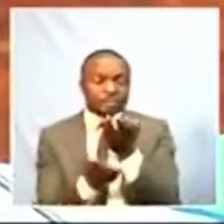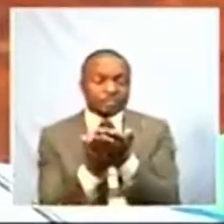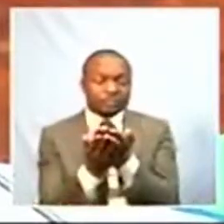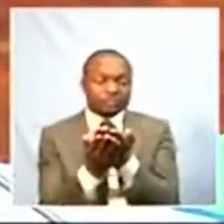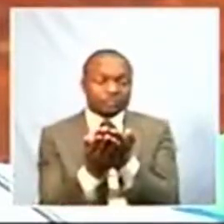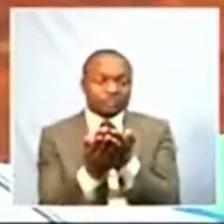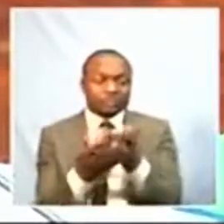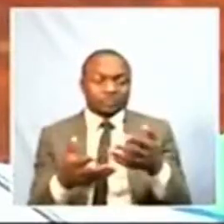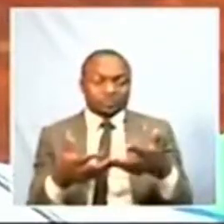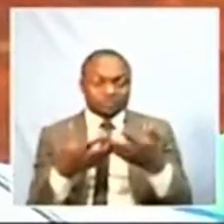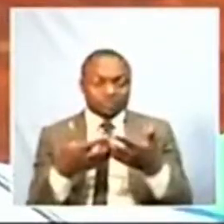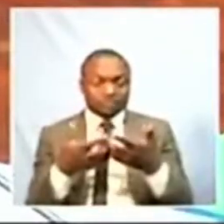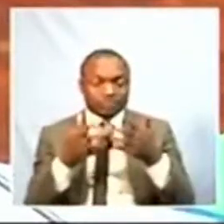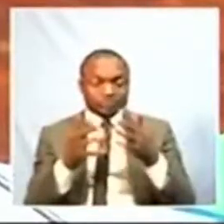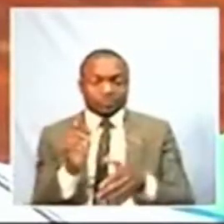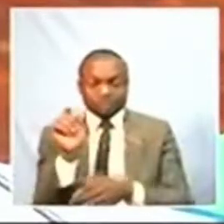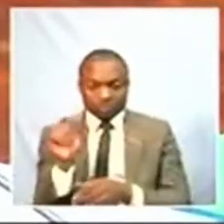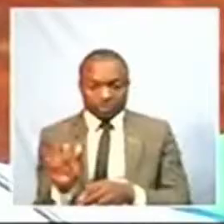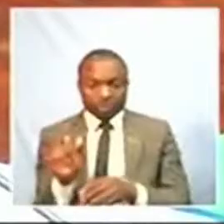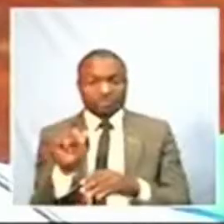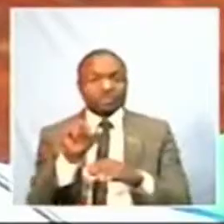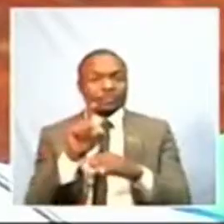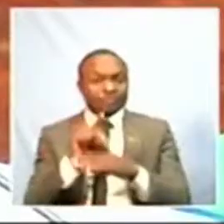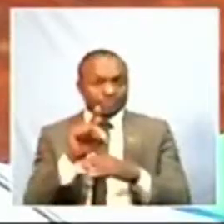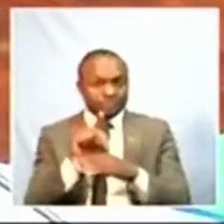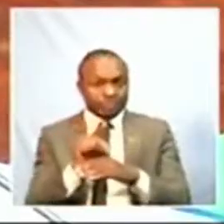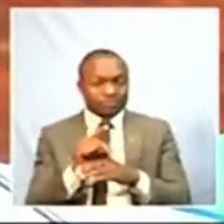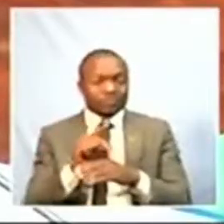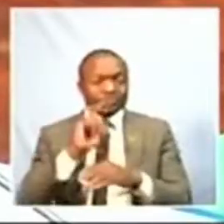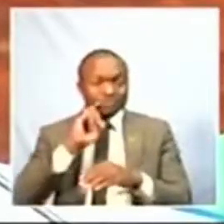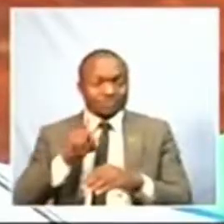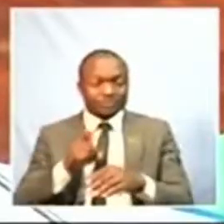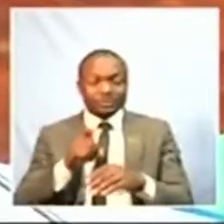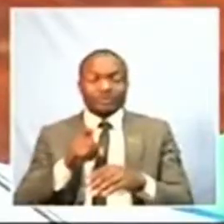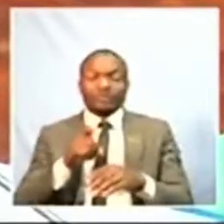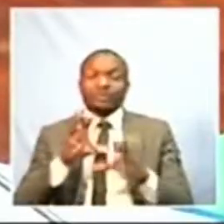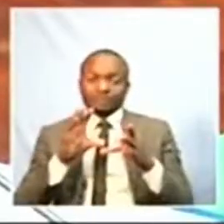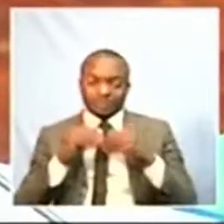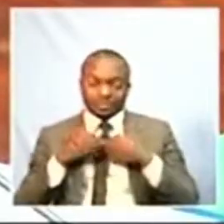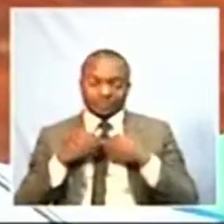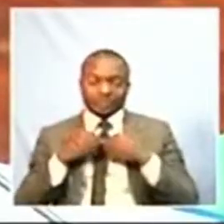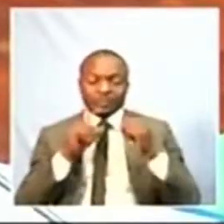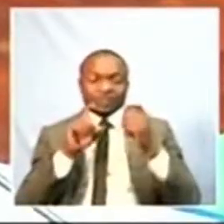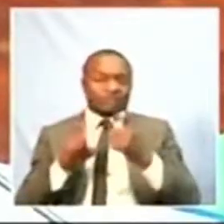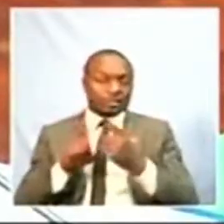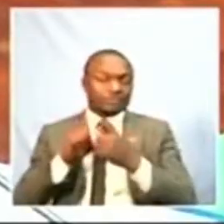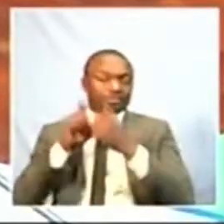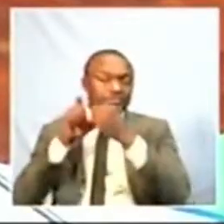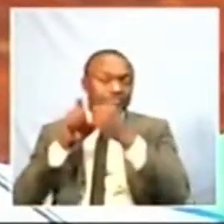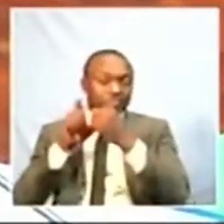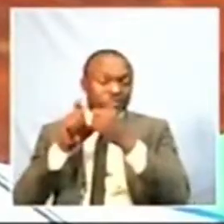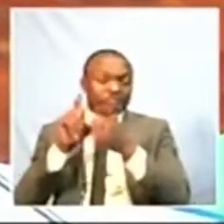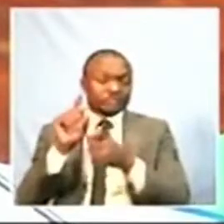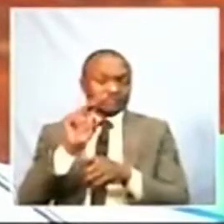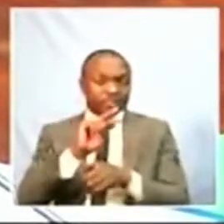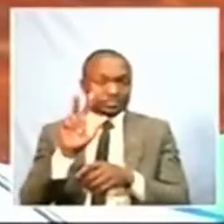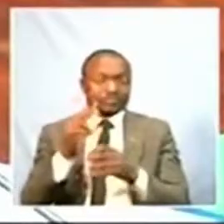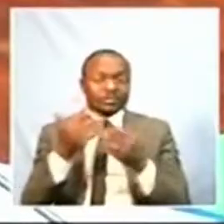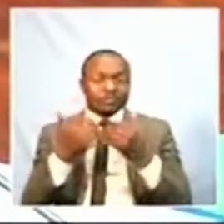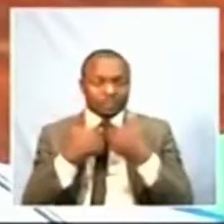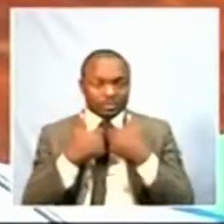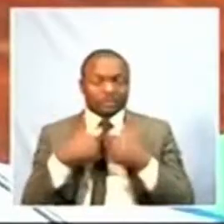engineer to each and every project. I must admit that the challenge at that time in 2023 was that we only had one civil